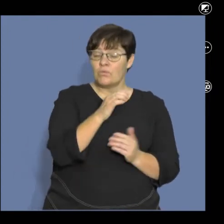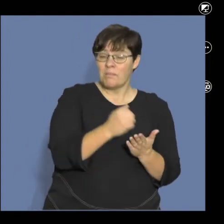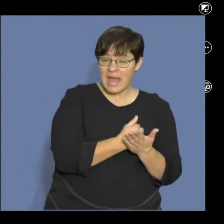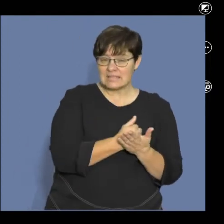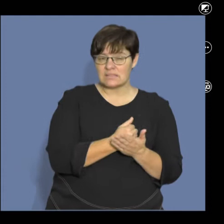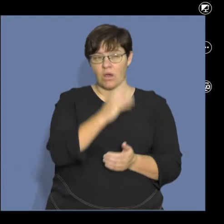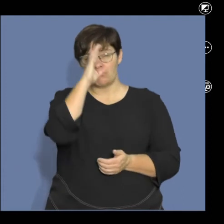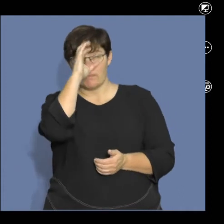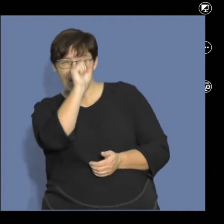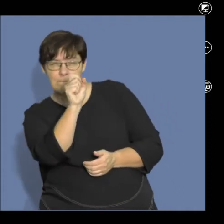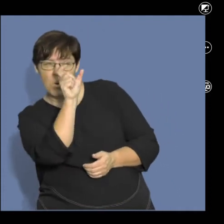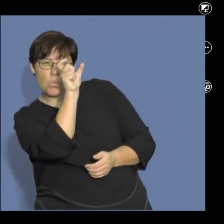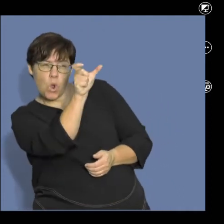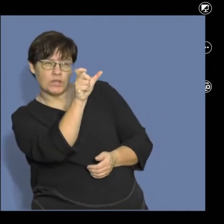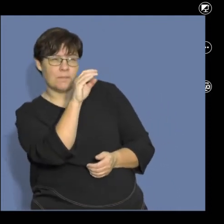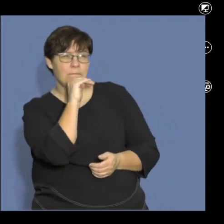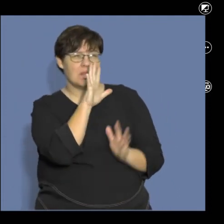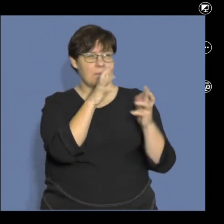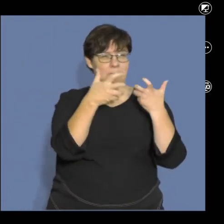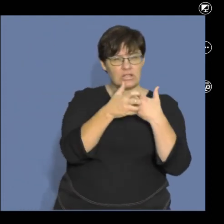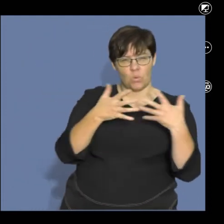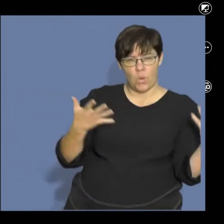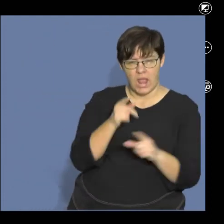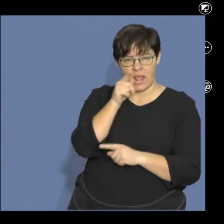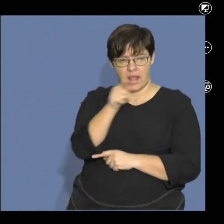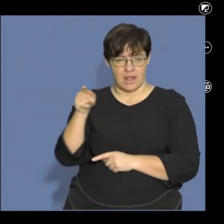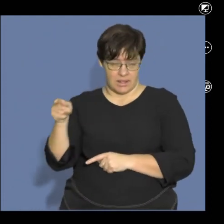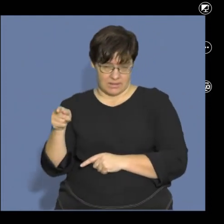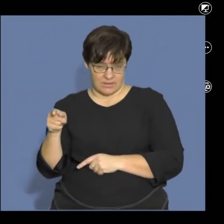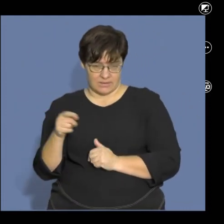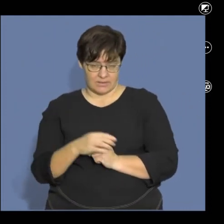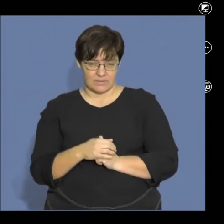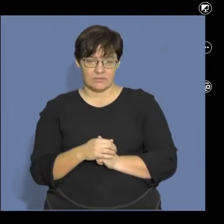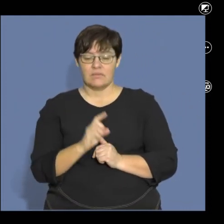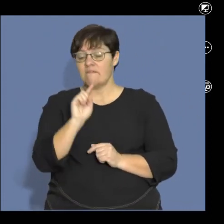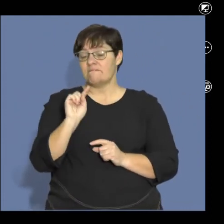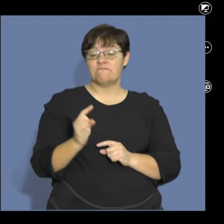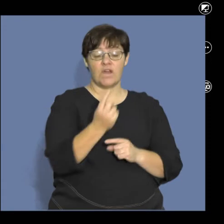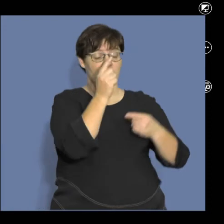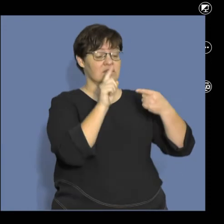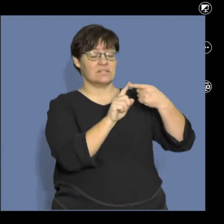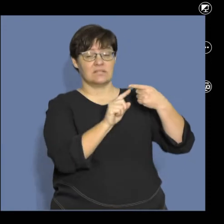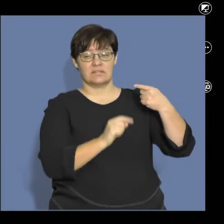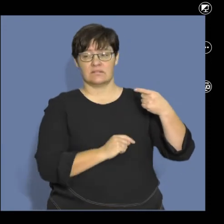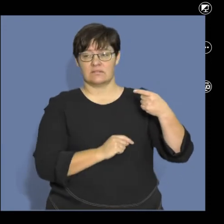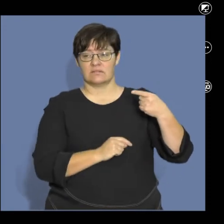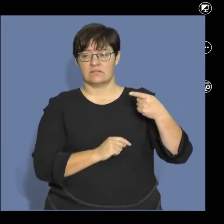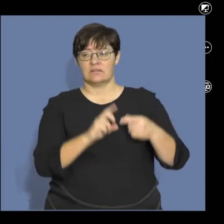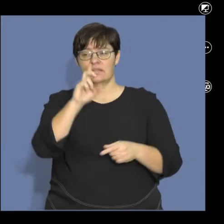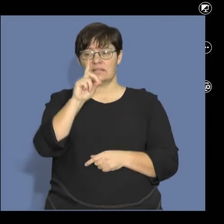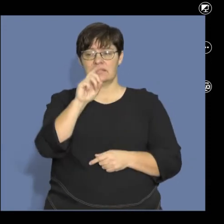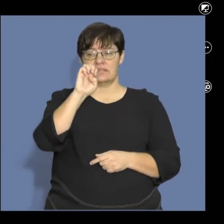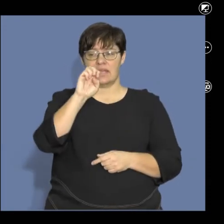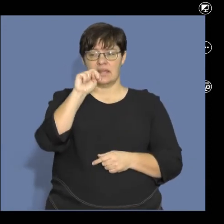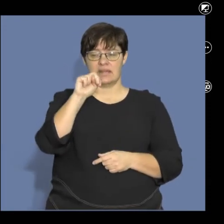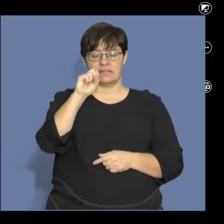be remembering these terms. And we see that we're first going to look at